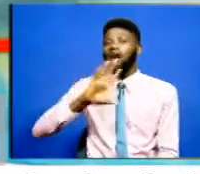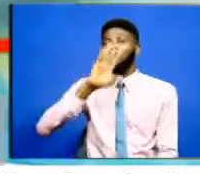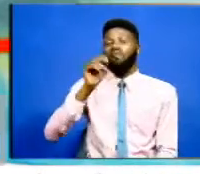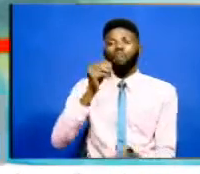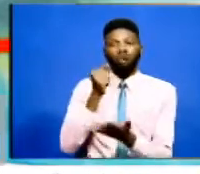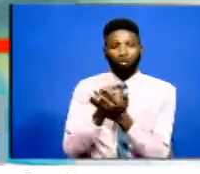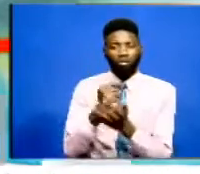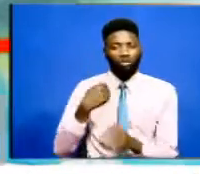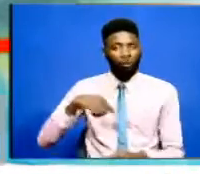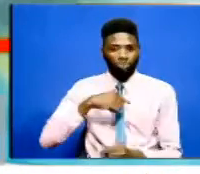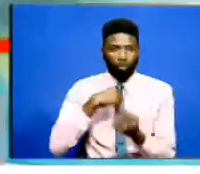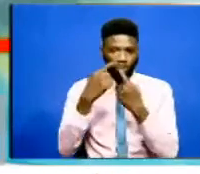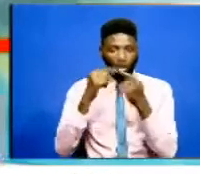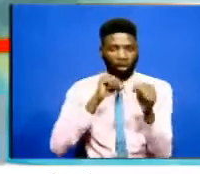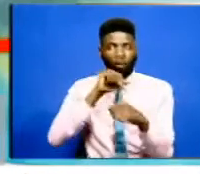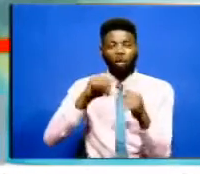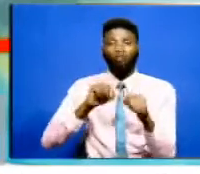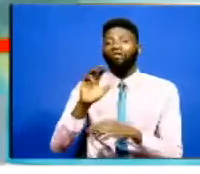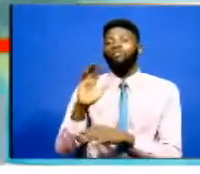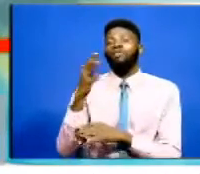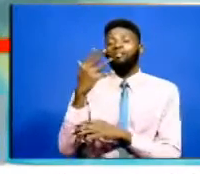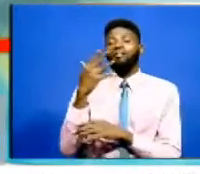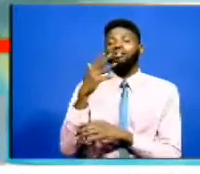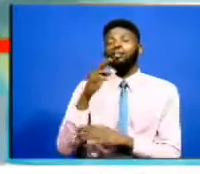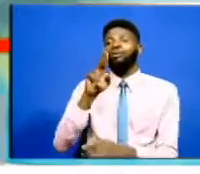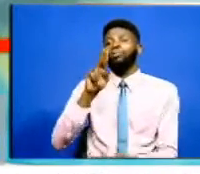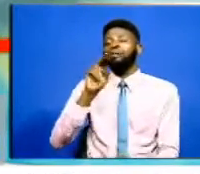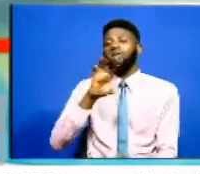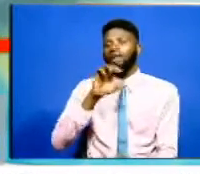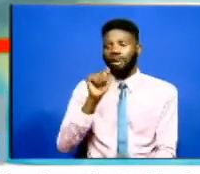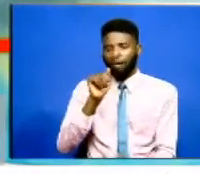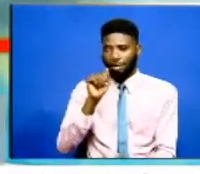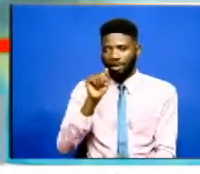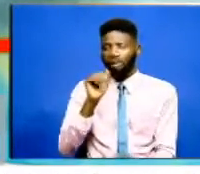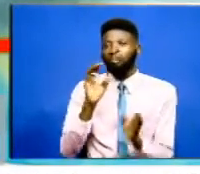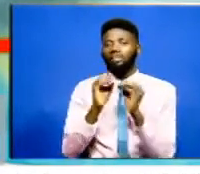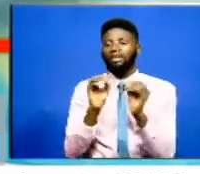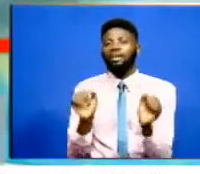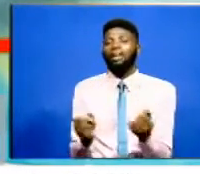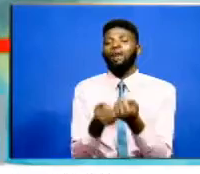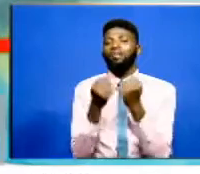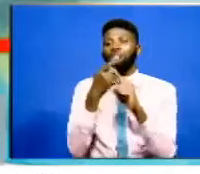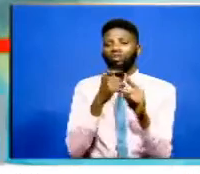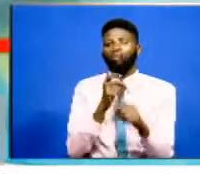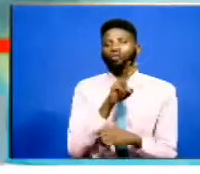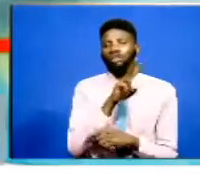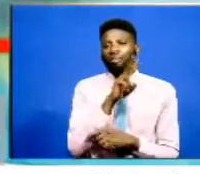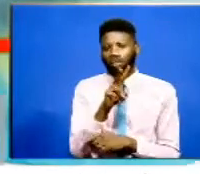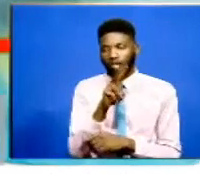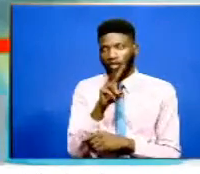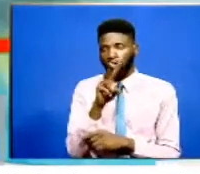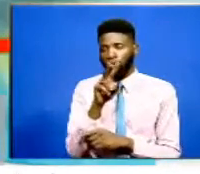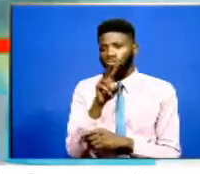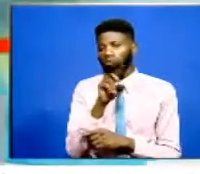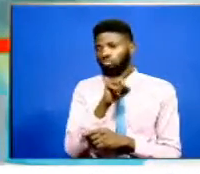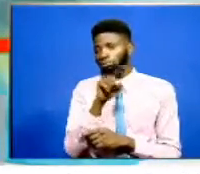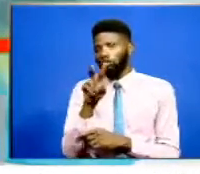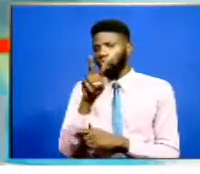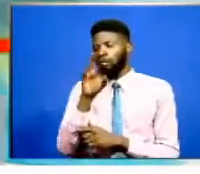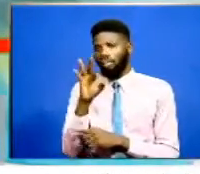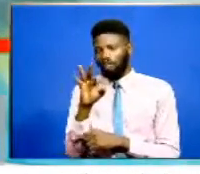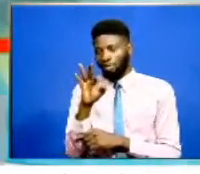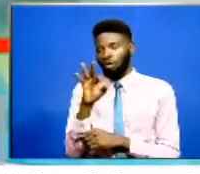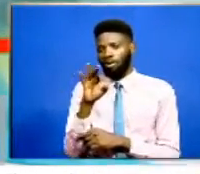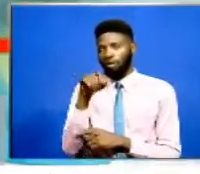Nations Environment Assembly that will be taking place, as she has said, from the 22nd to the 23rd of this month, though virtually because of